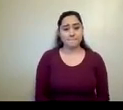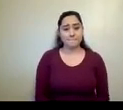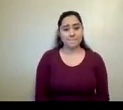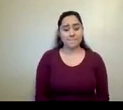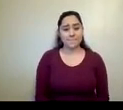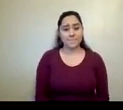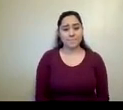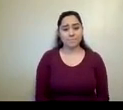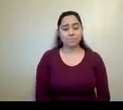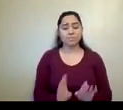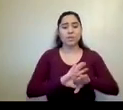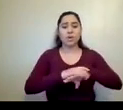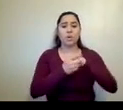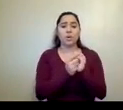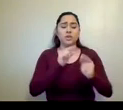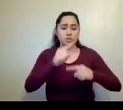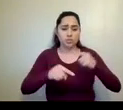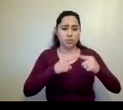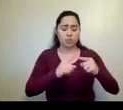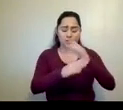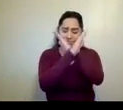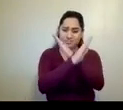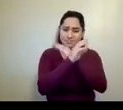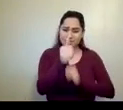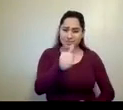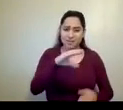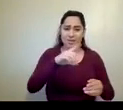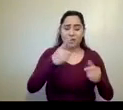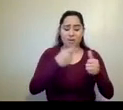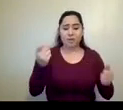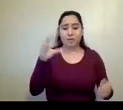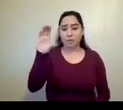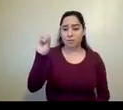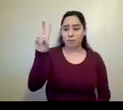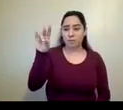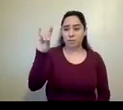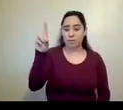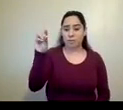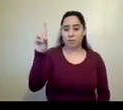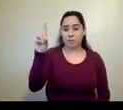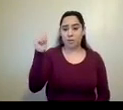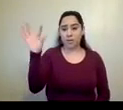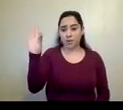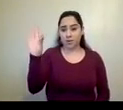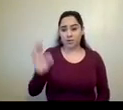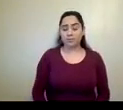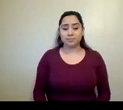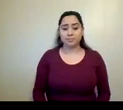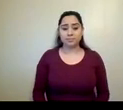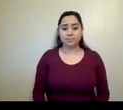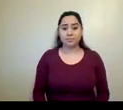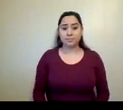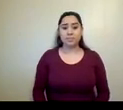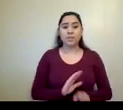When to wash your hands to prevent COVID-19. So during the COVID-19 pandemic, you should also clean and wash your